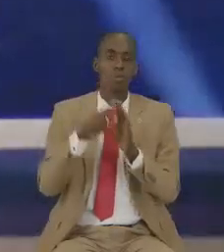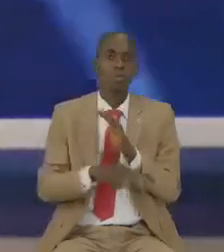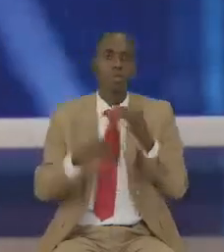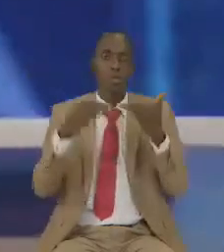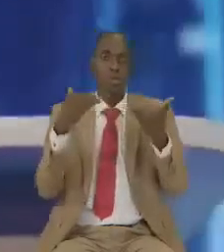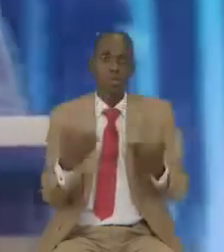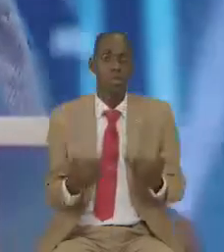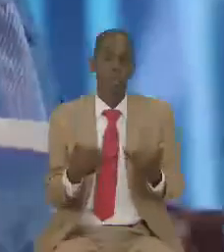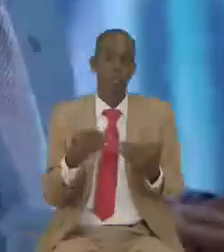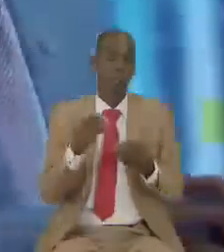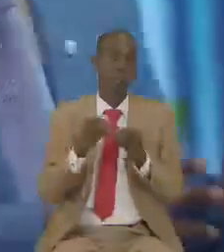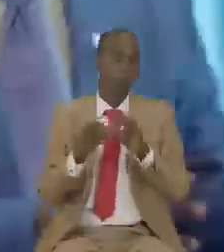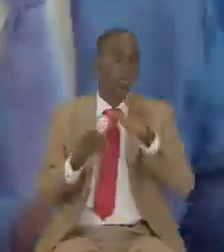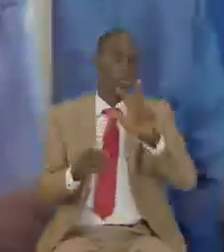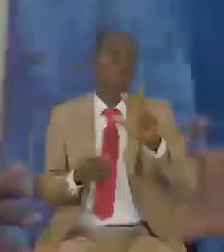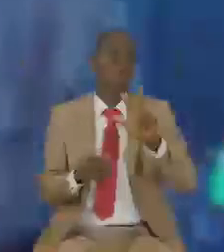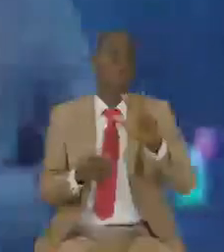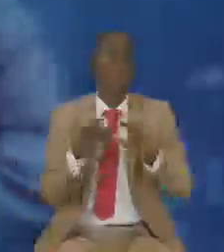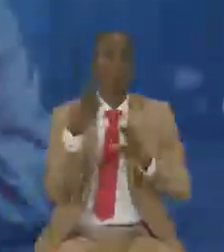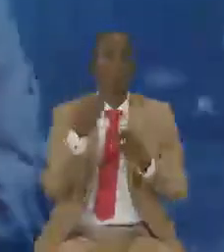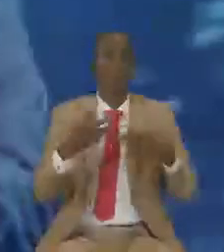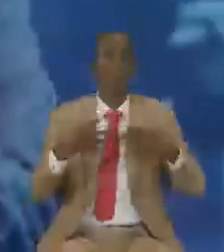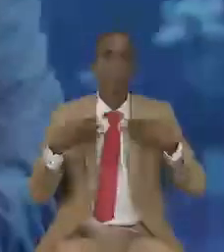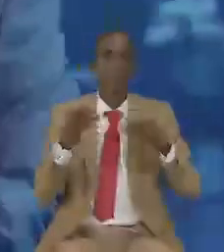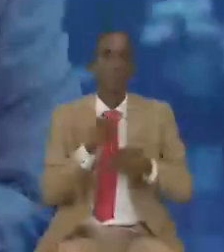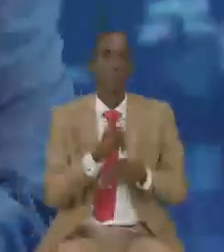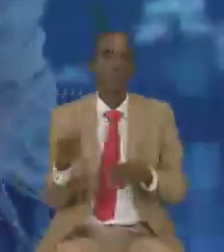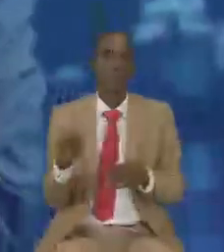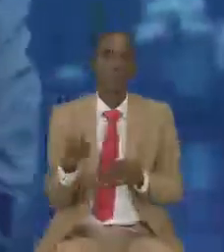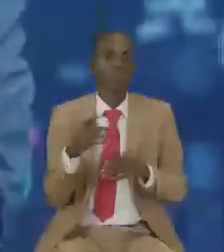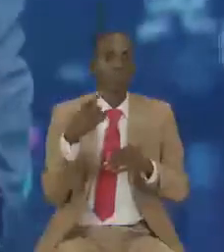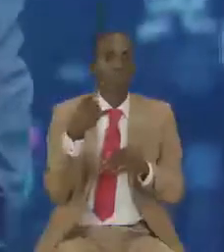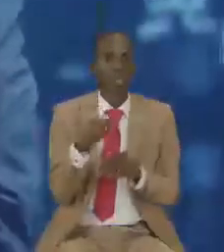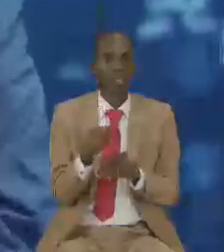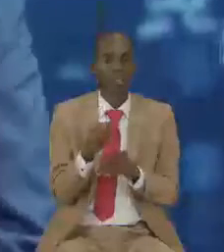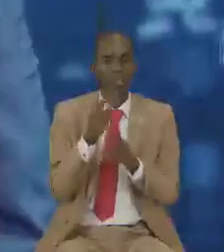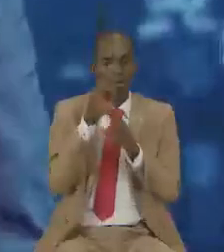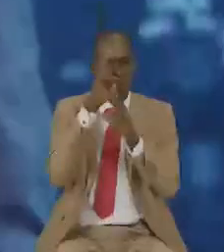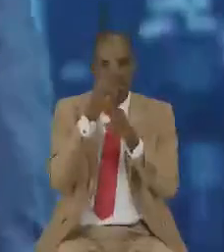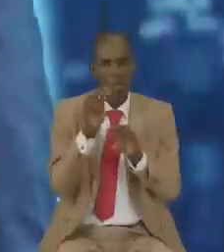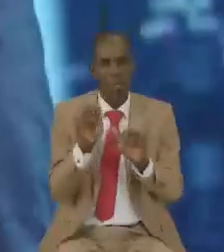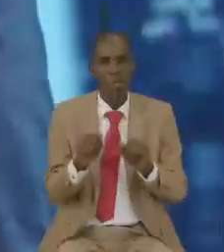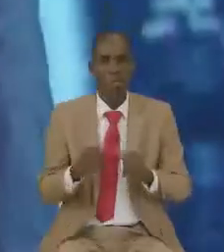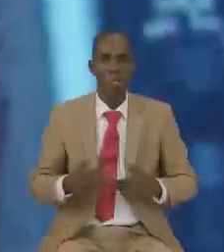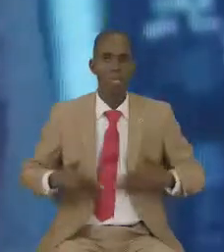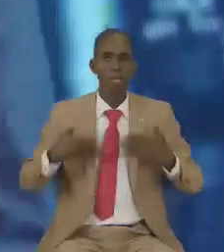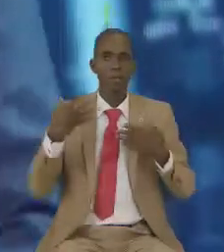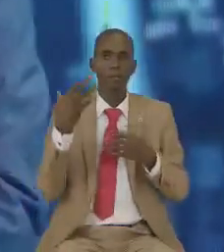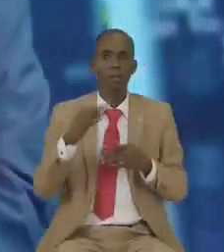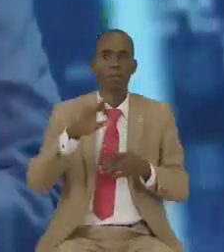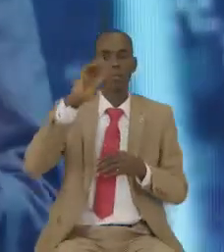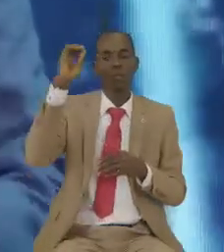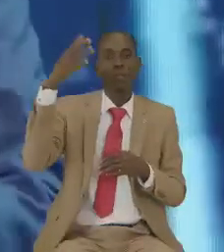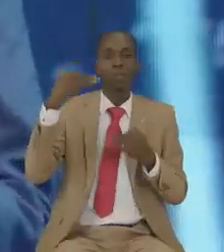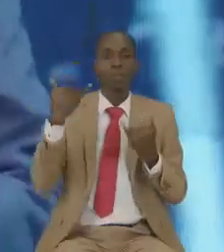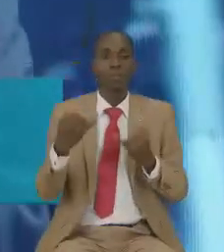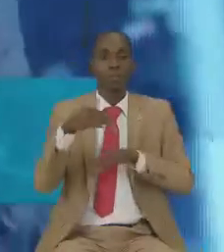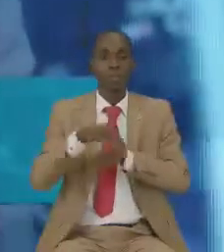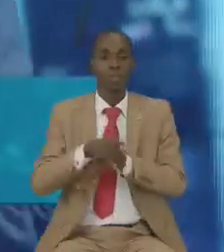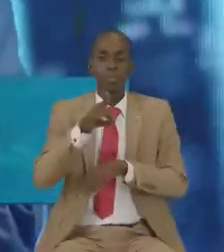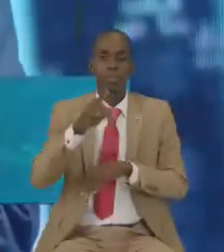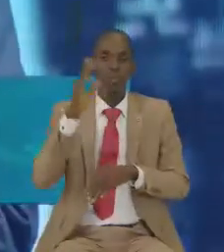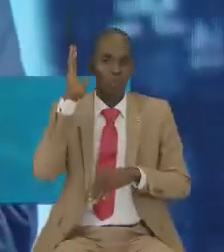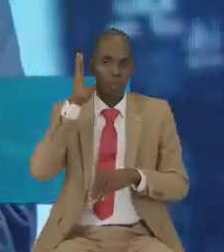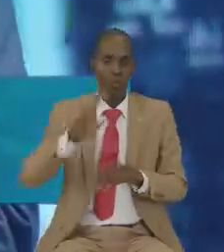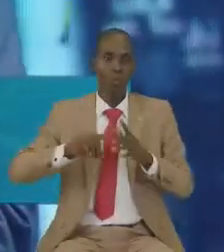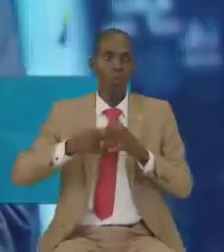number three is beginning the honorable life of grace. Tonight, you are going to begin a